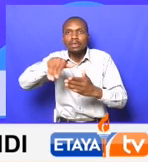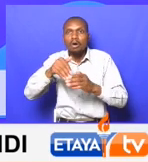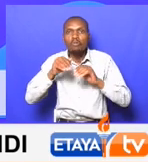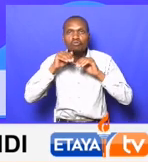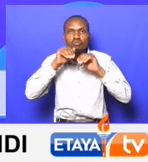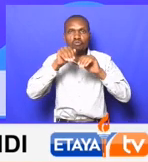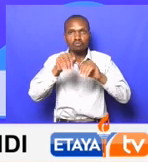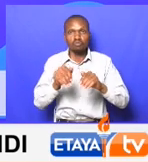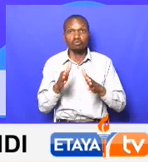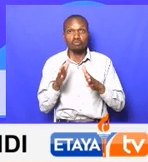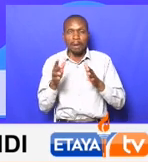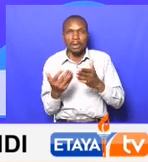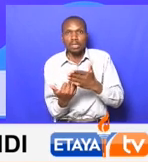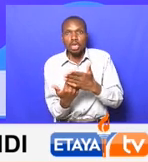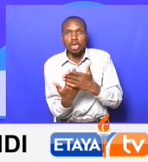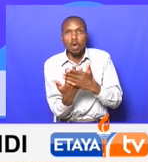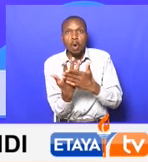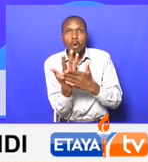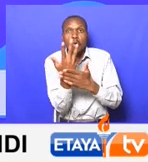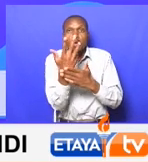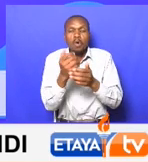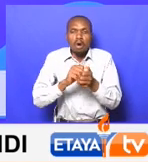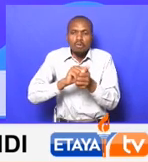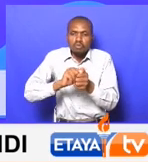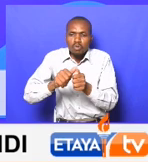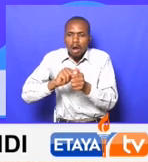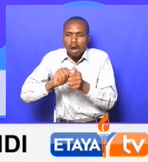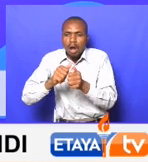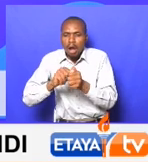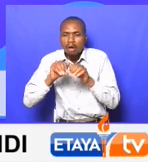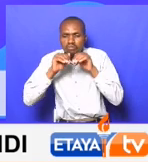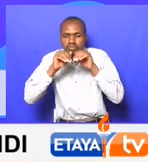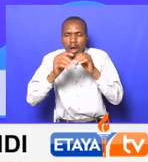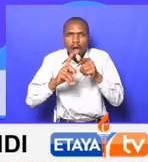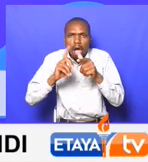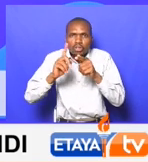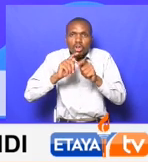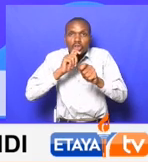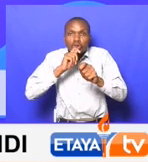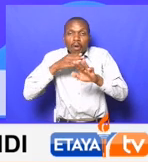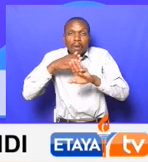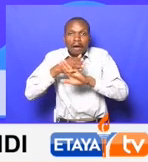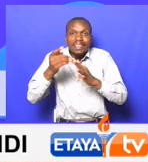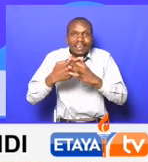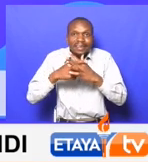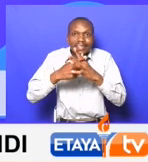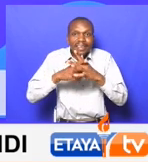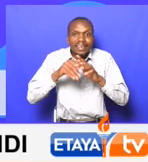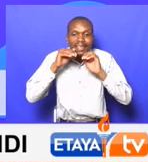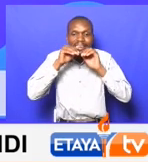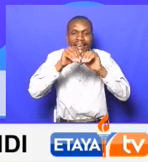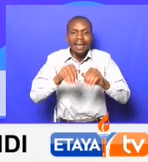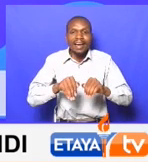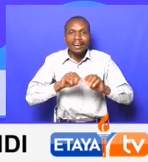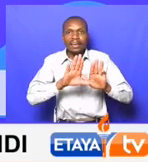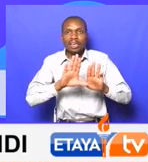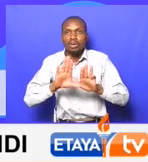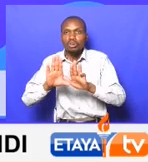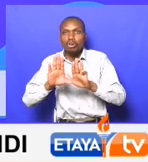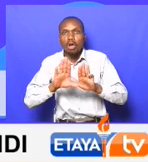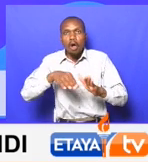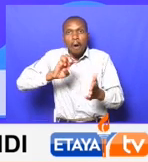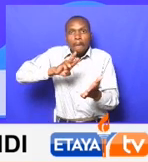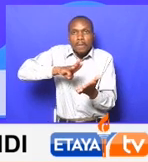ene kiaogo ki na kweli gesari yabo niga ya kuwanaya soku igura kwa bene wesho ya Migori